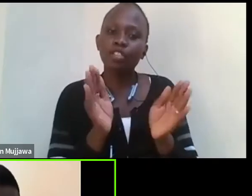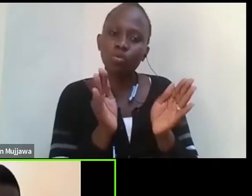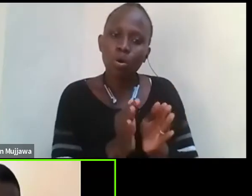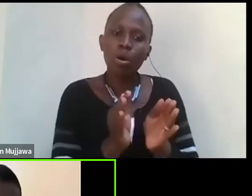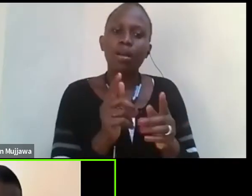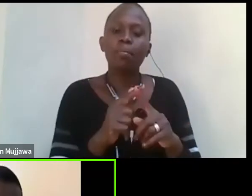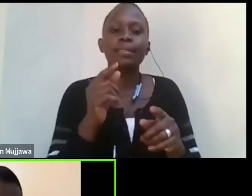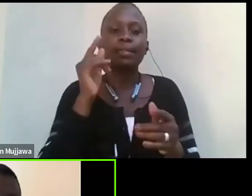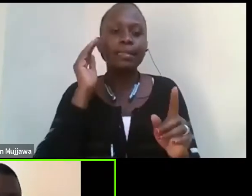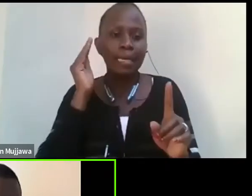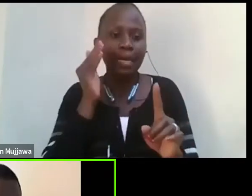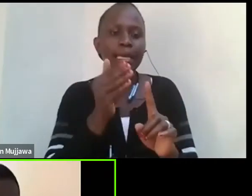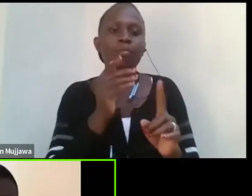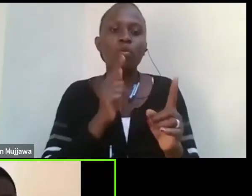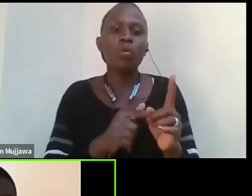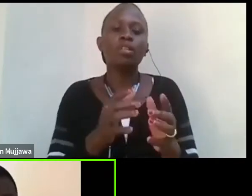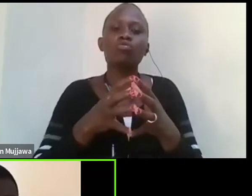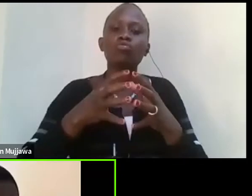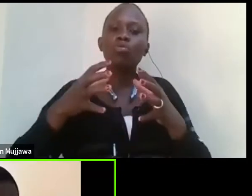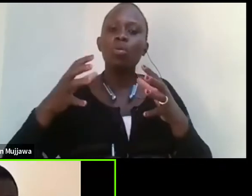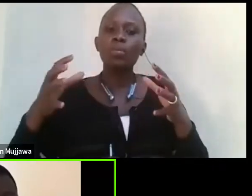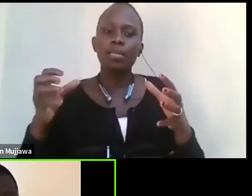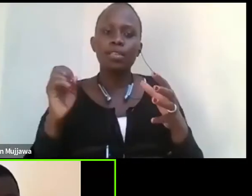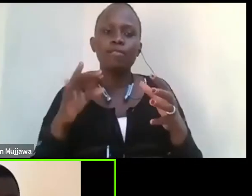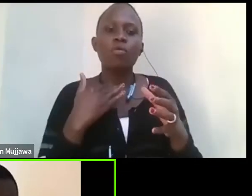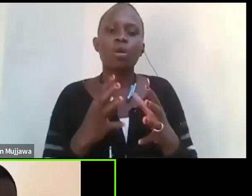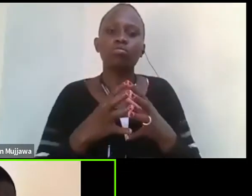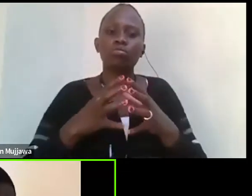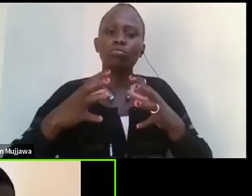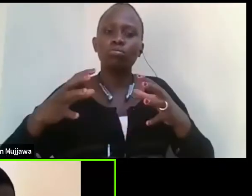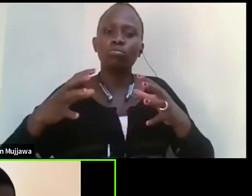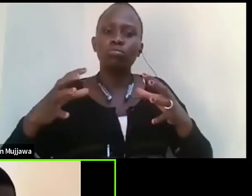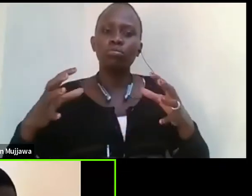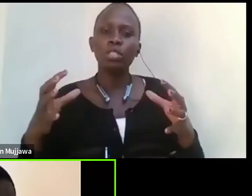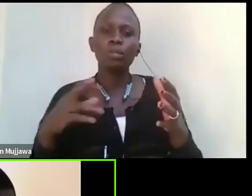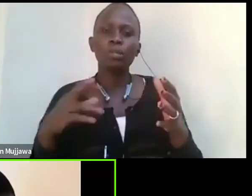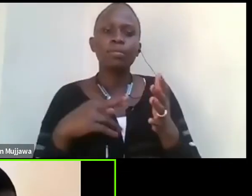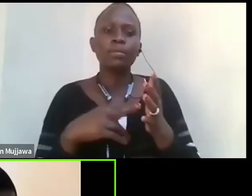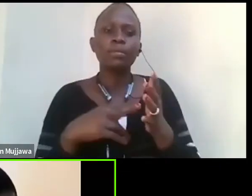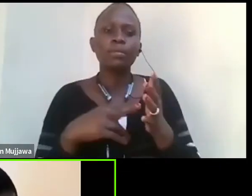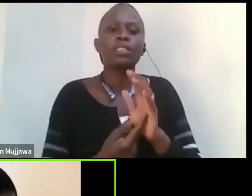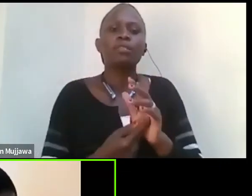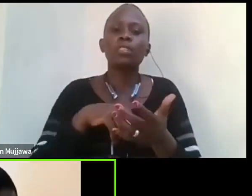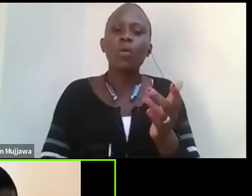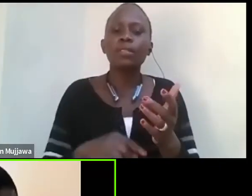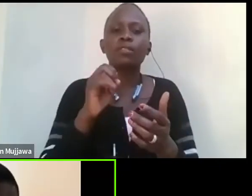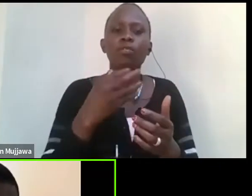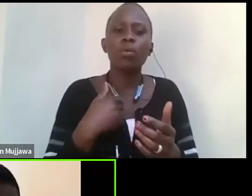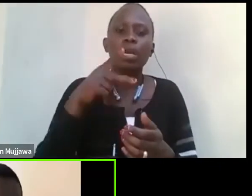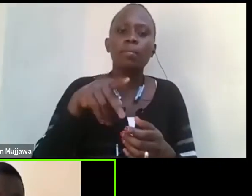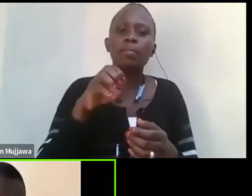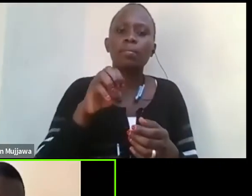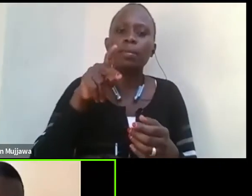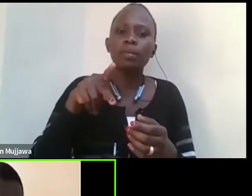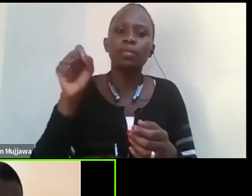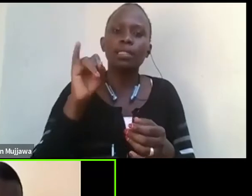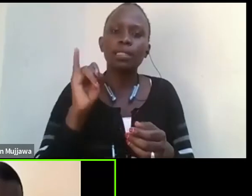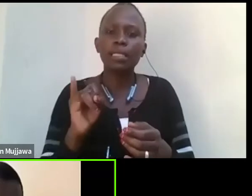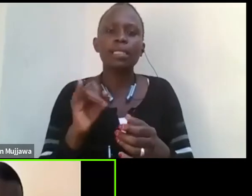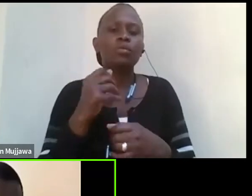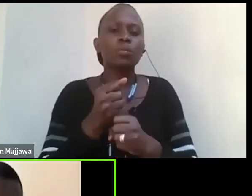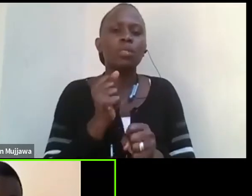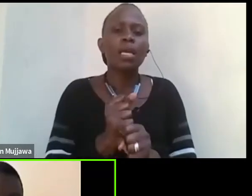grow big. Now, if you want to grow big, then you have to understand what does it take to become a Pepsi? What does it take to grow to the level of